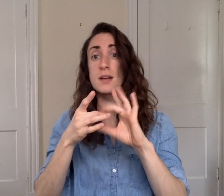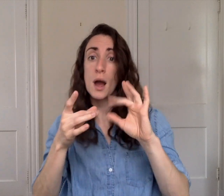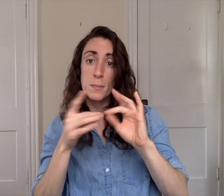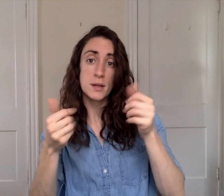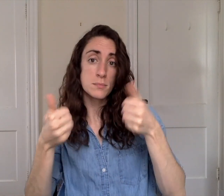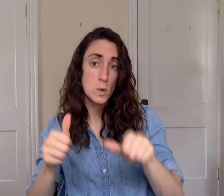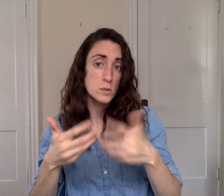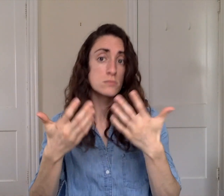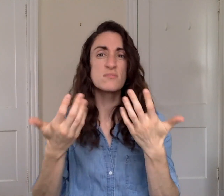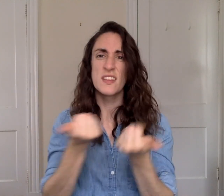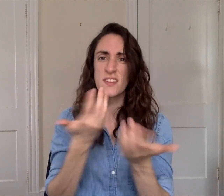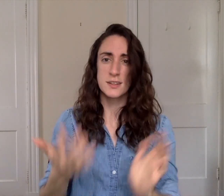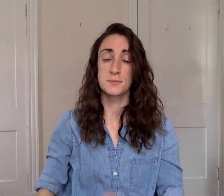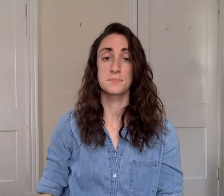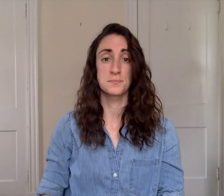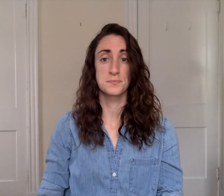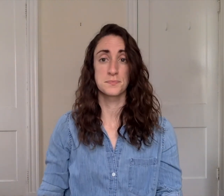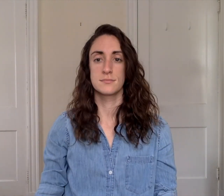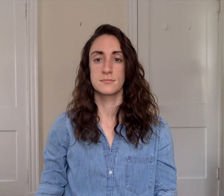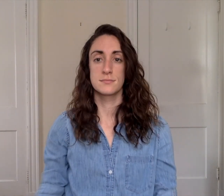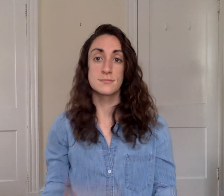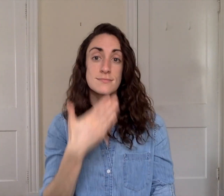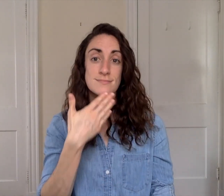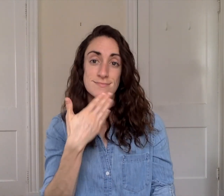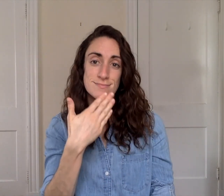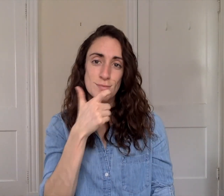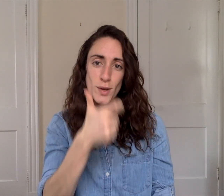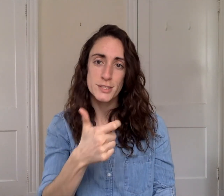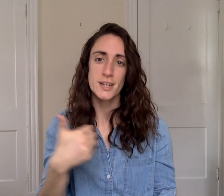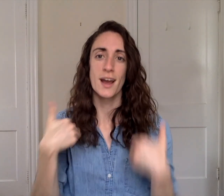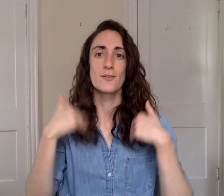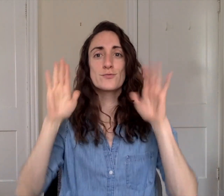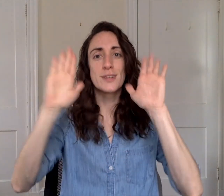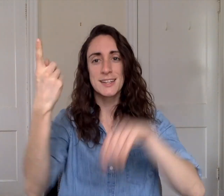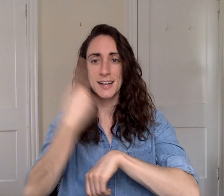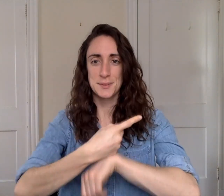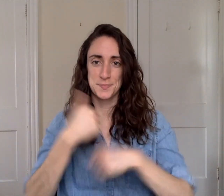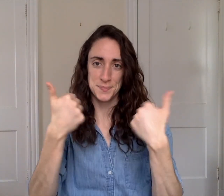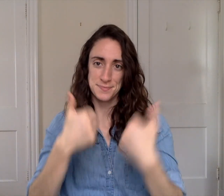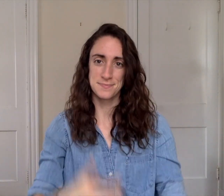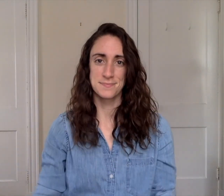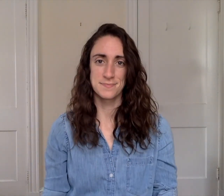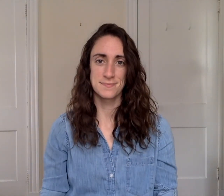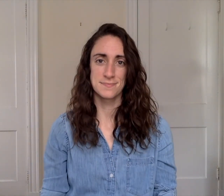please let me know. Thank you so much for watching and have a great day.